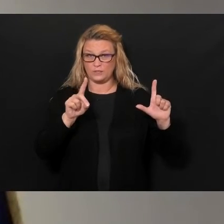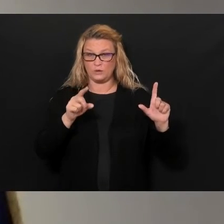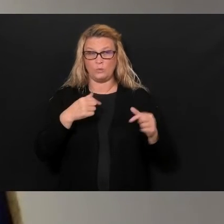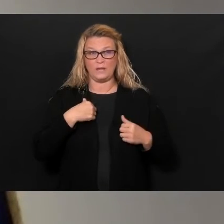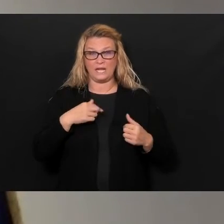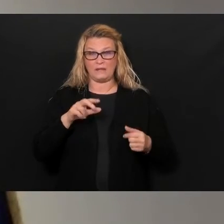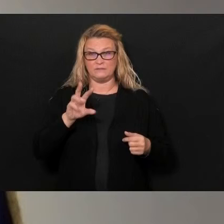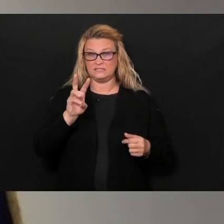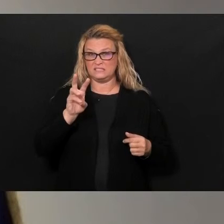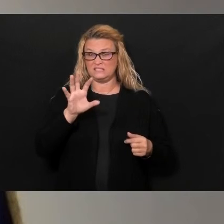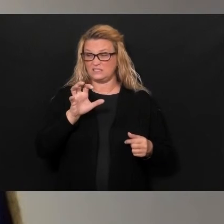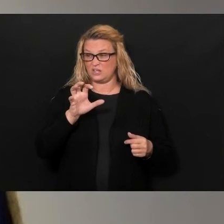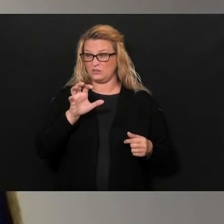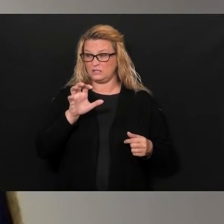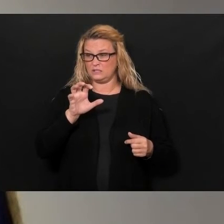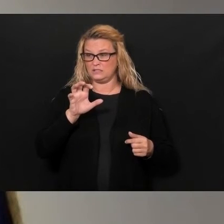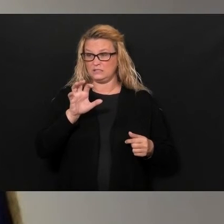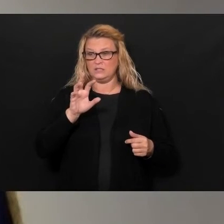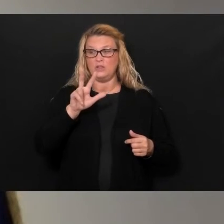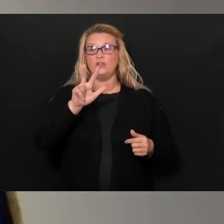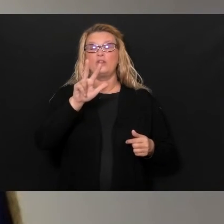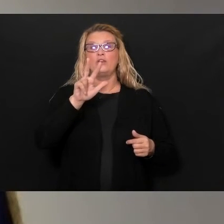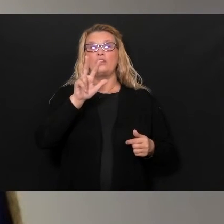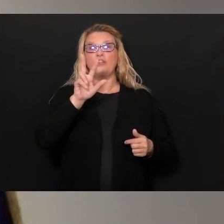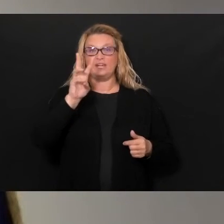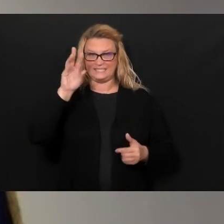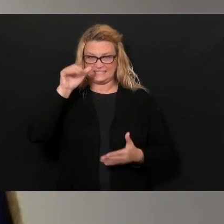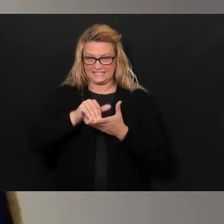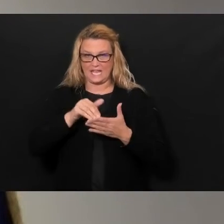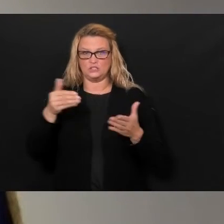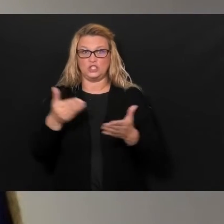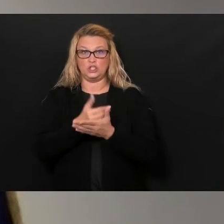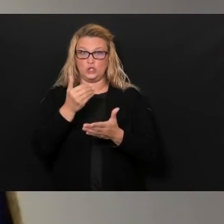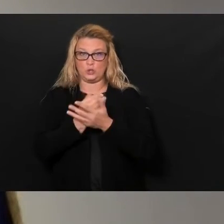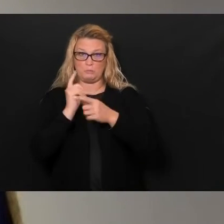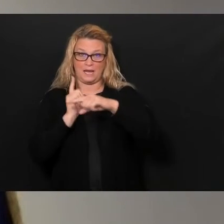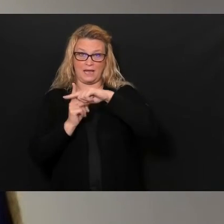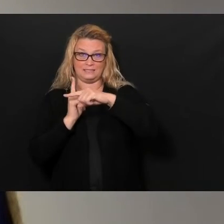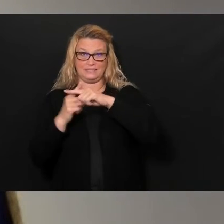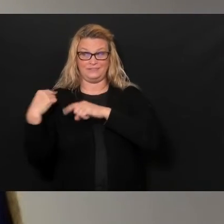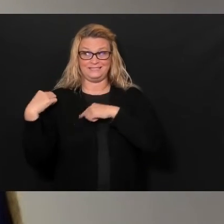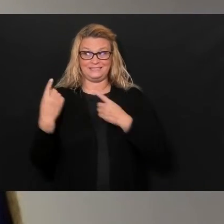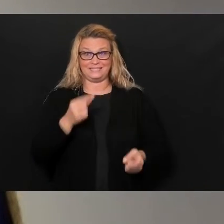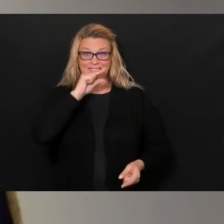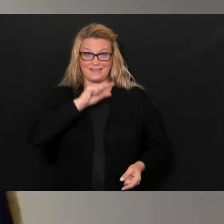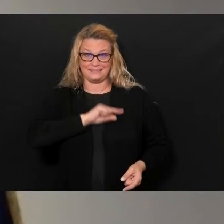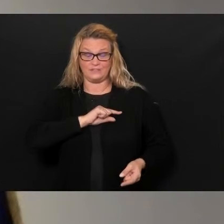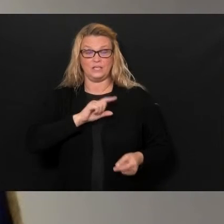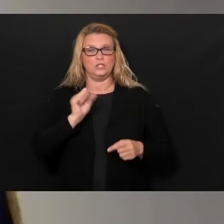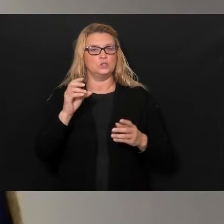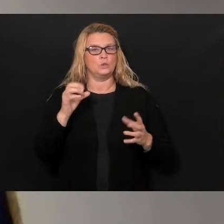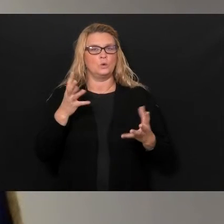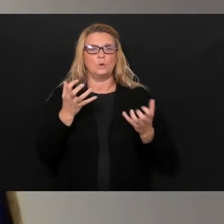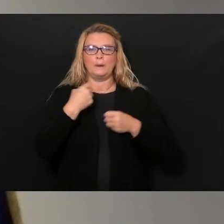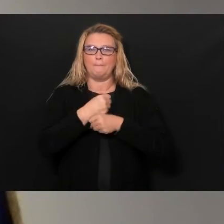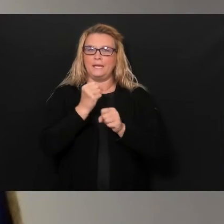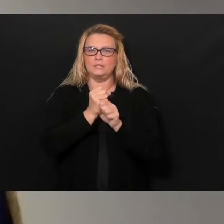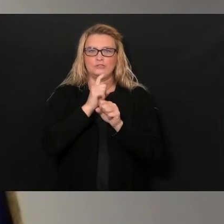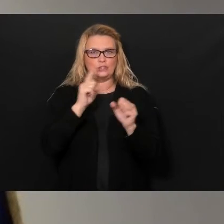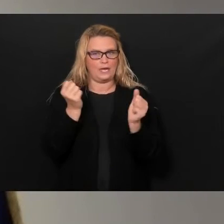3,660 new cases since Thanksgiving Day. So we've continued to make sure that everything is